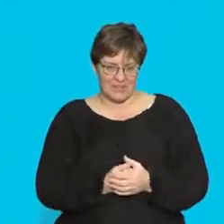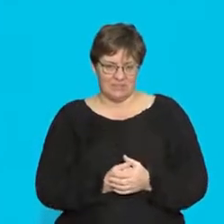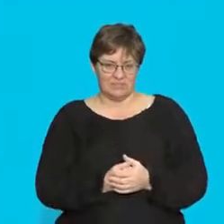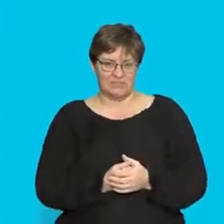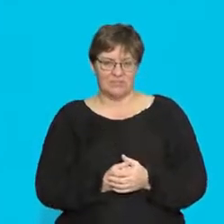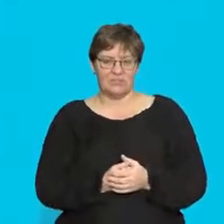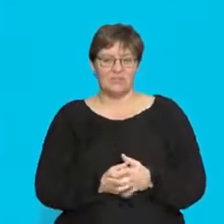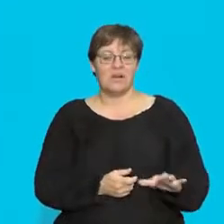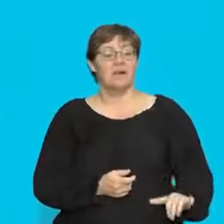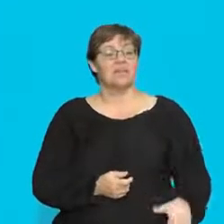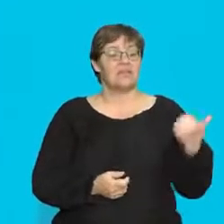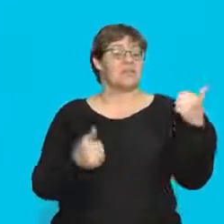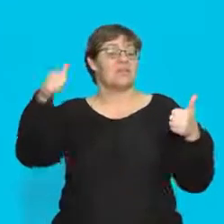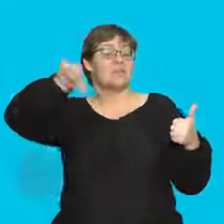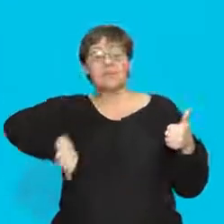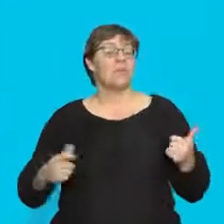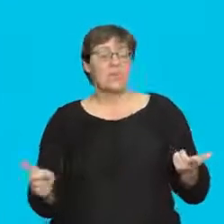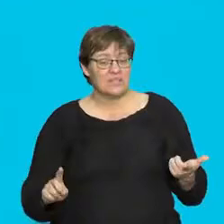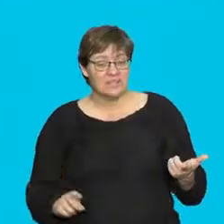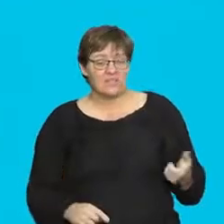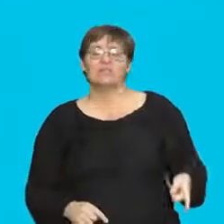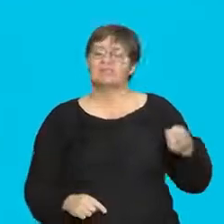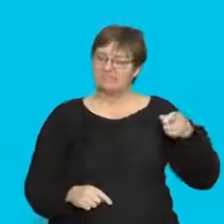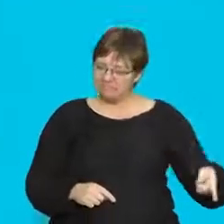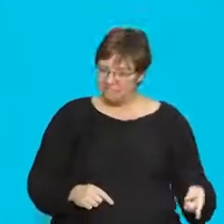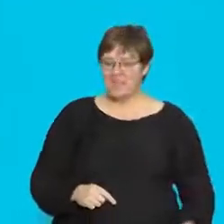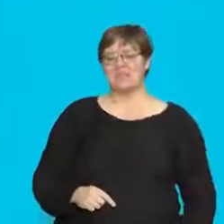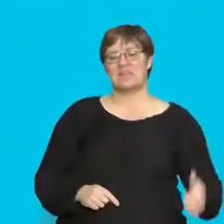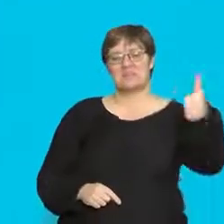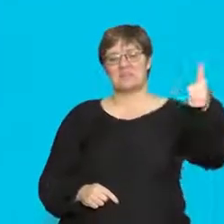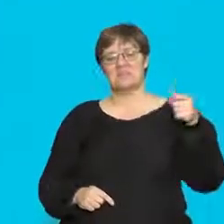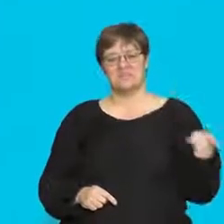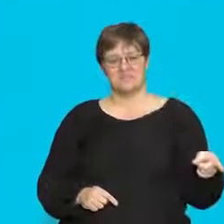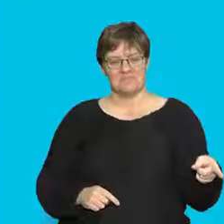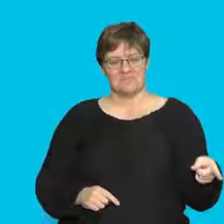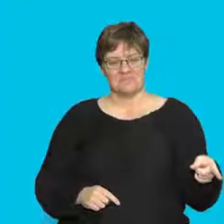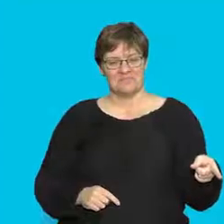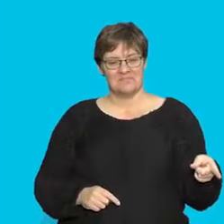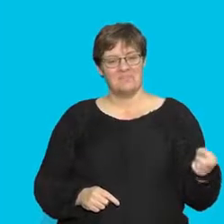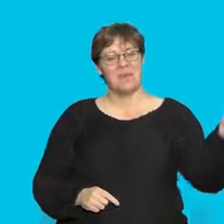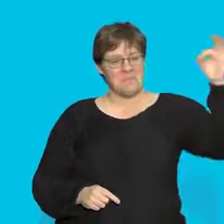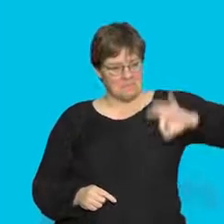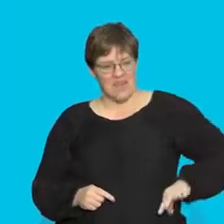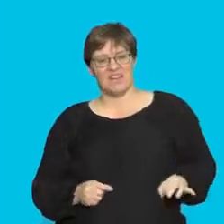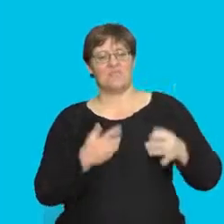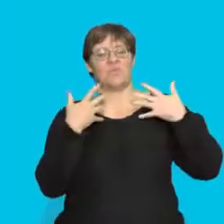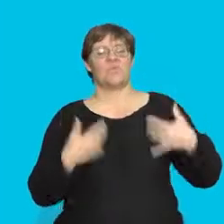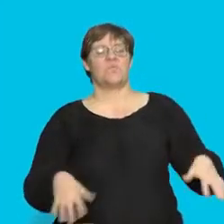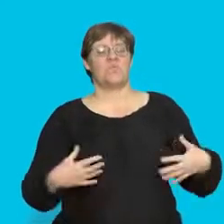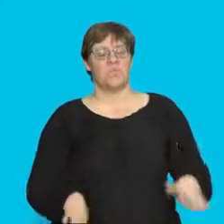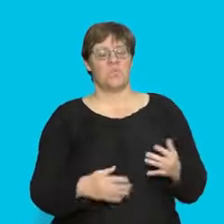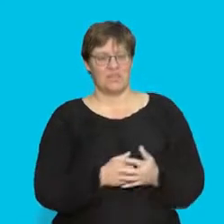water. So in terms of thumbs up, thumbs down, what's happening here? Well, the barnacle is